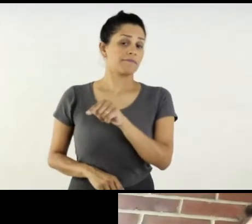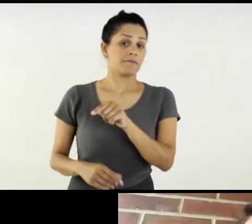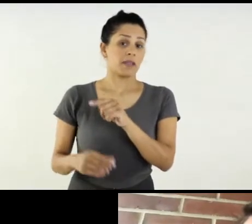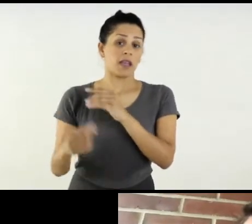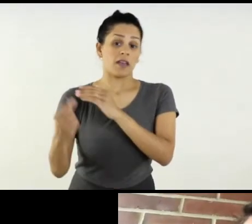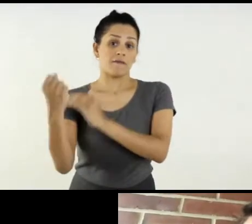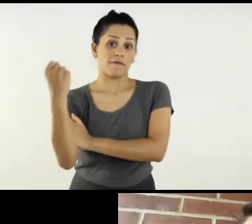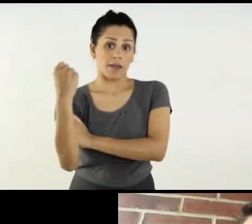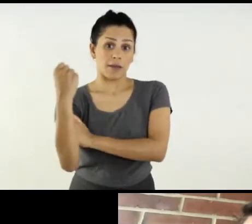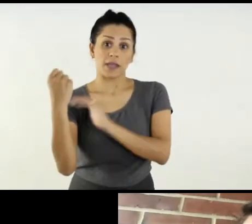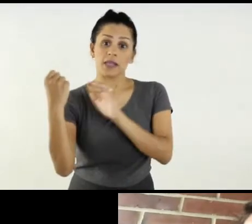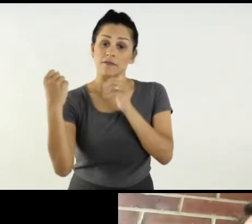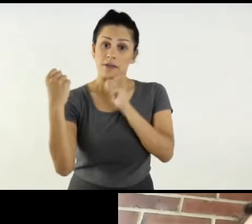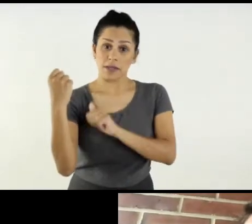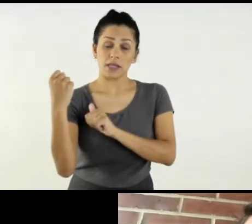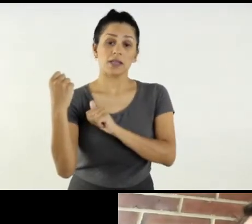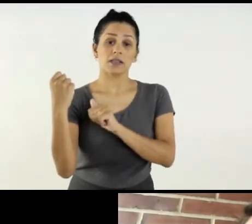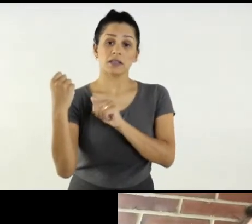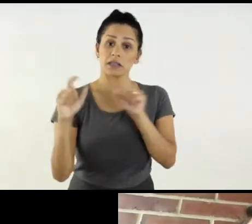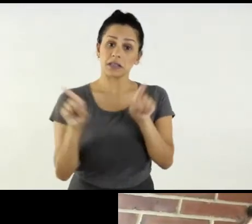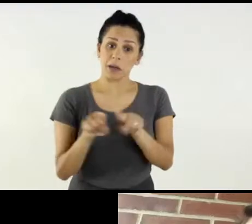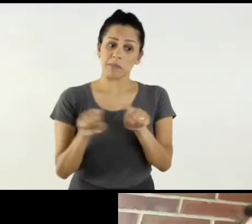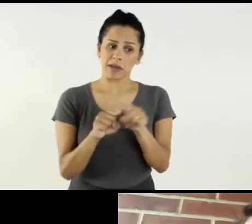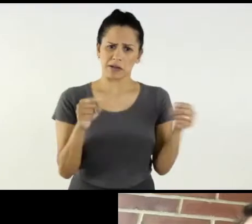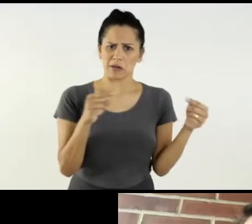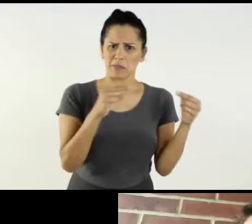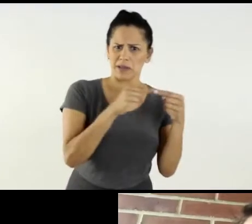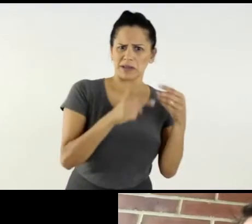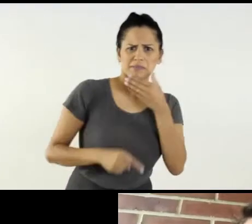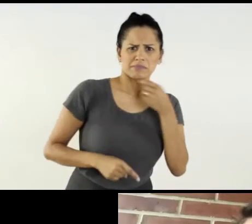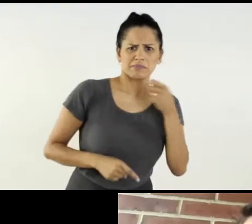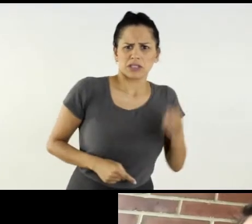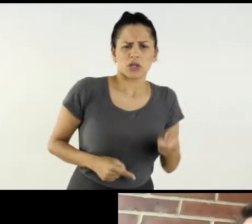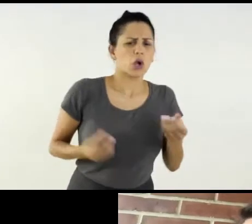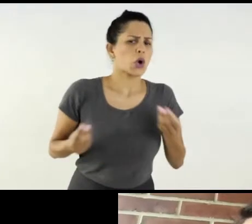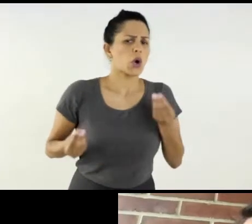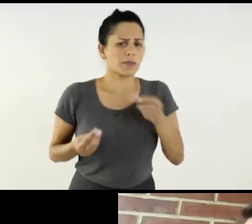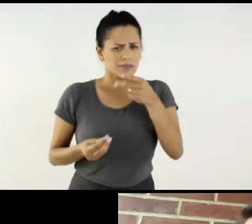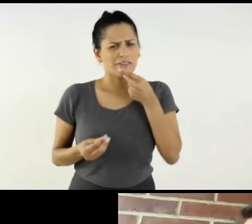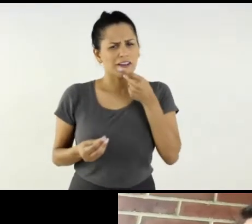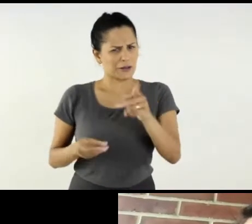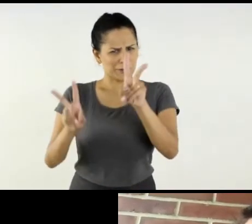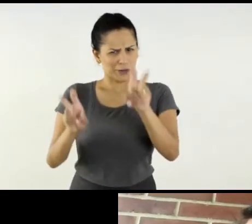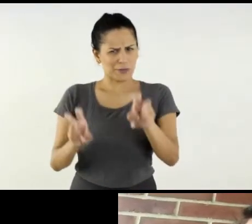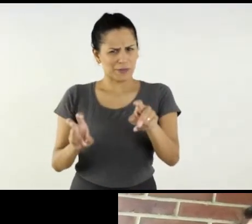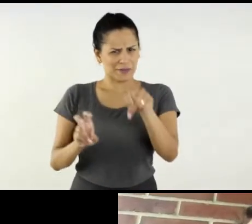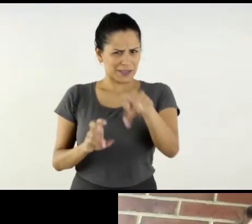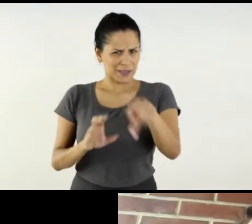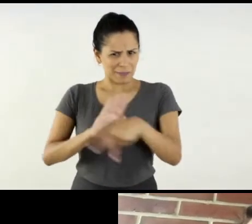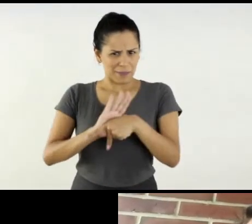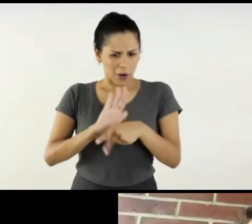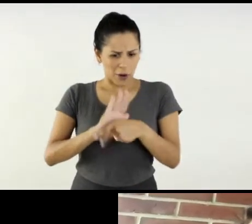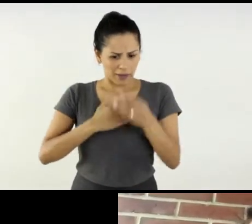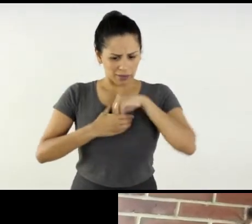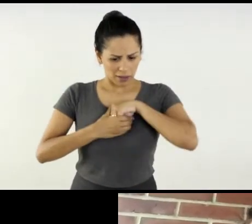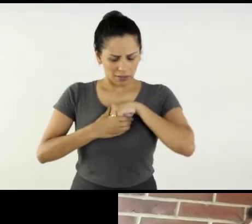your own sexism by thinking that your work was too crafty, too feminized in the beginning. And this